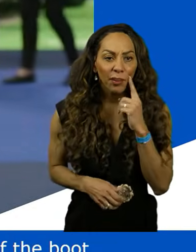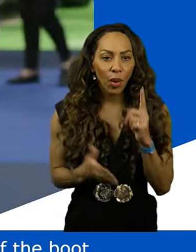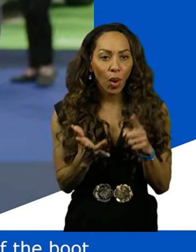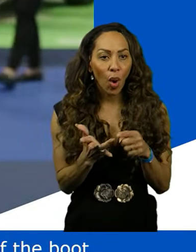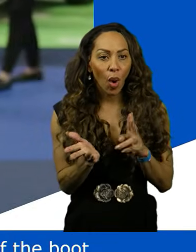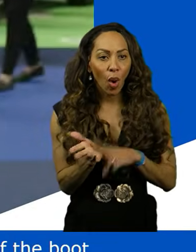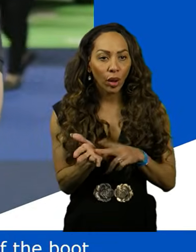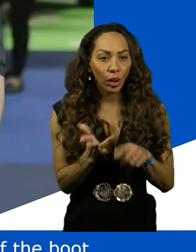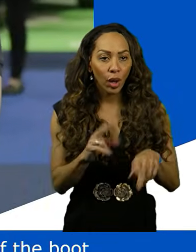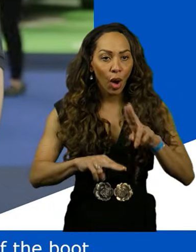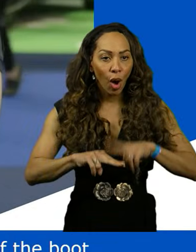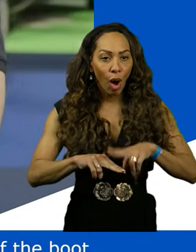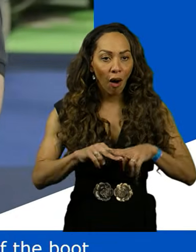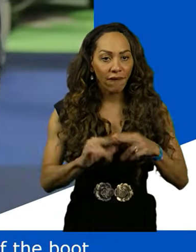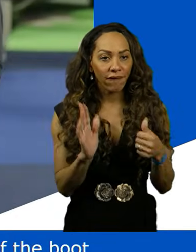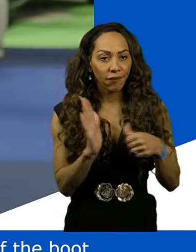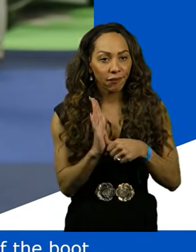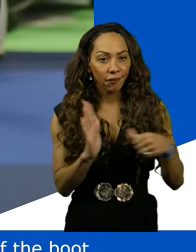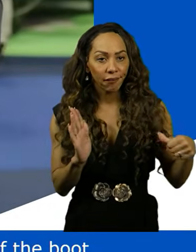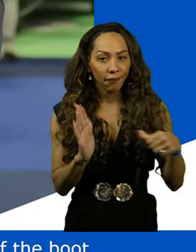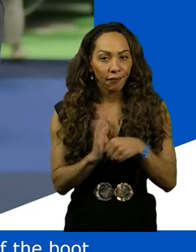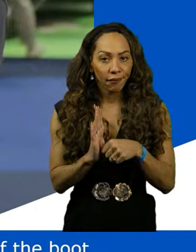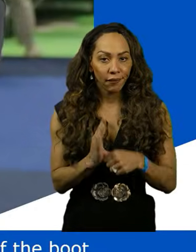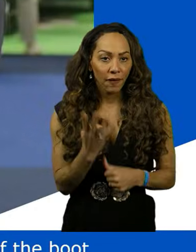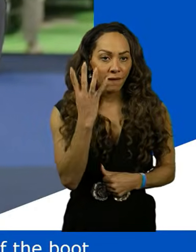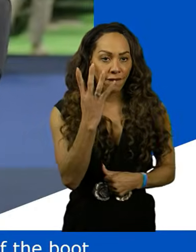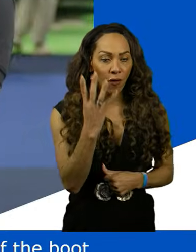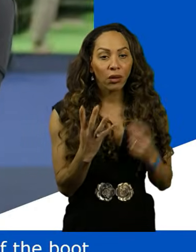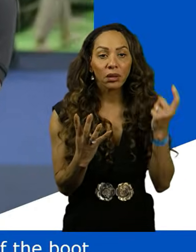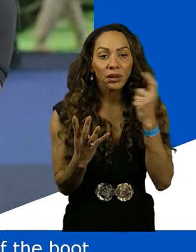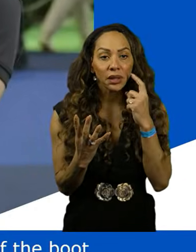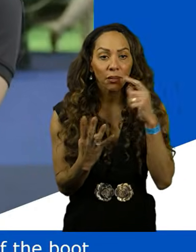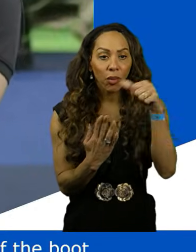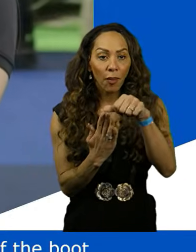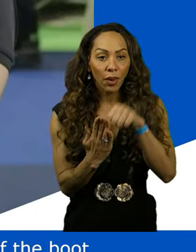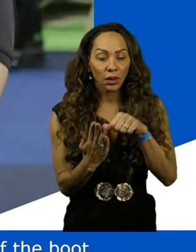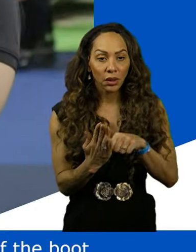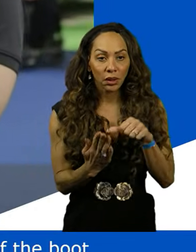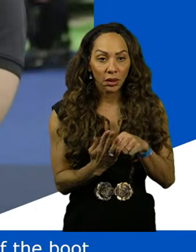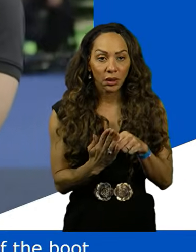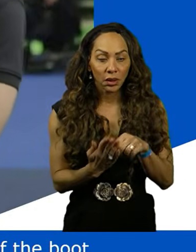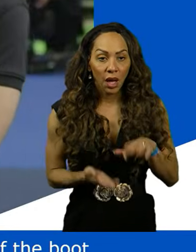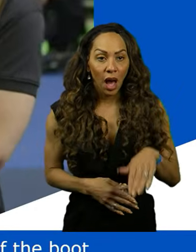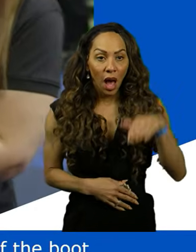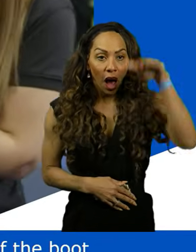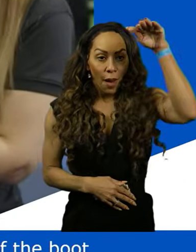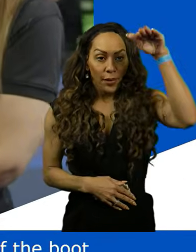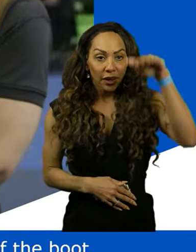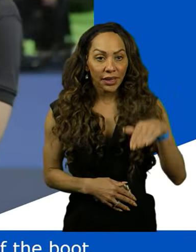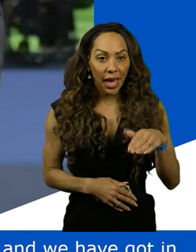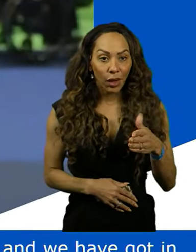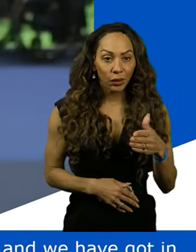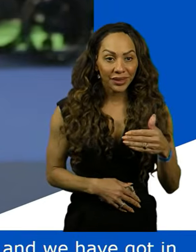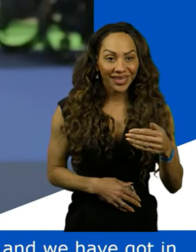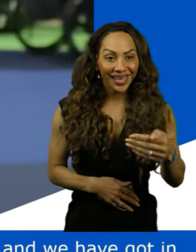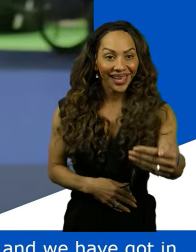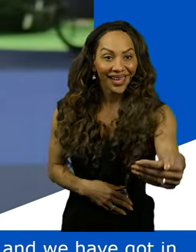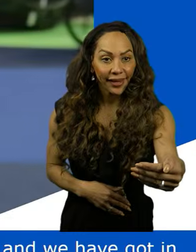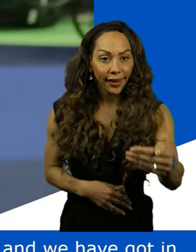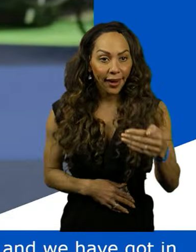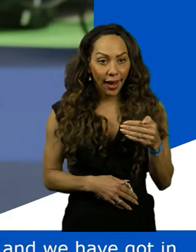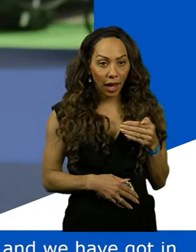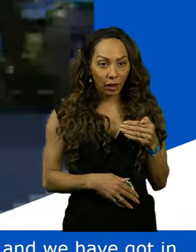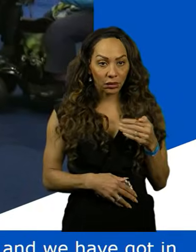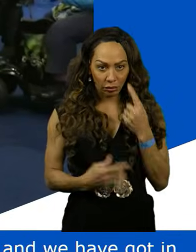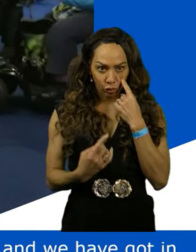button. Nice simple 4 buttons. We've got up and down, and we've got in and out effectively. So what I'll do is I'll just lift it up